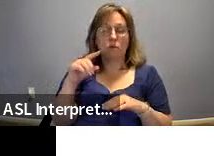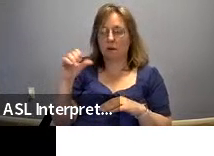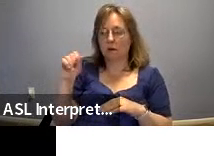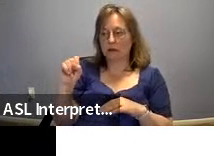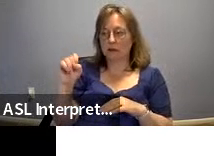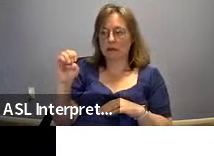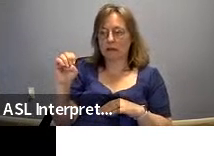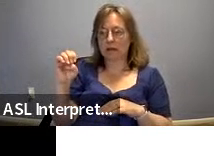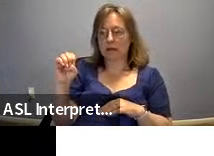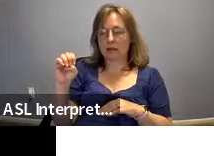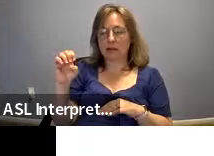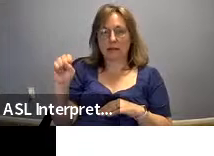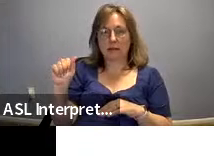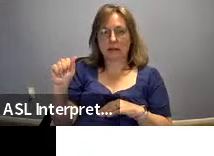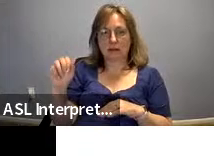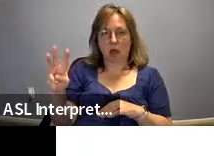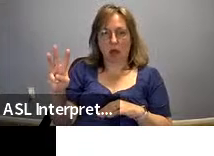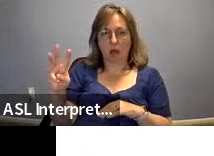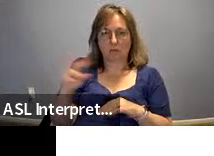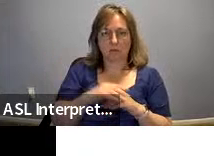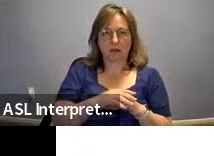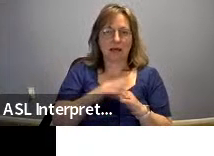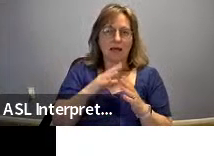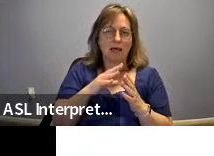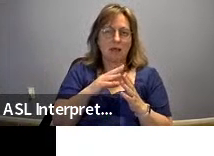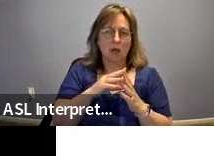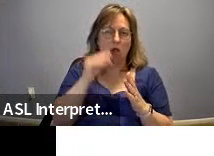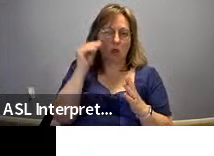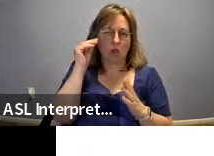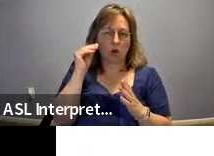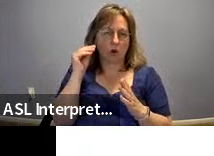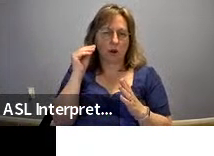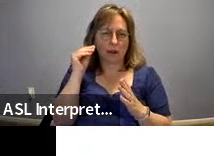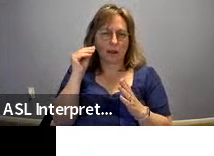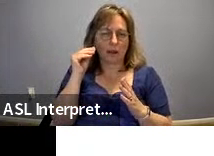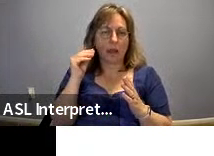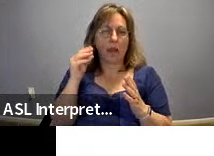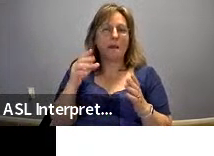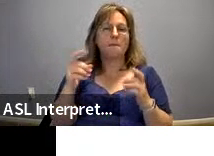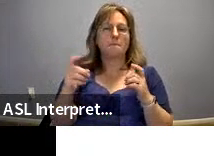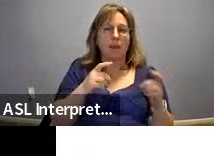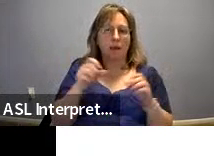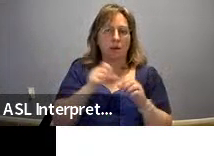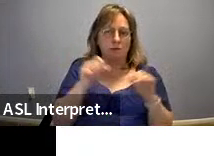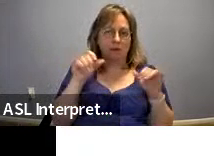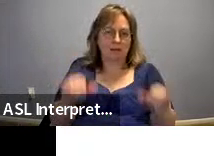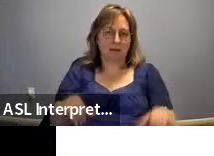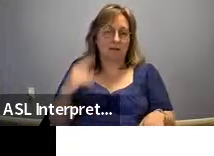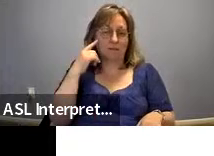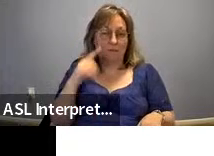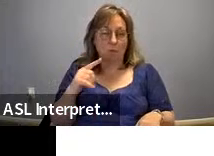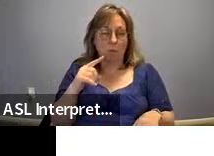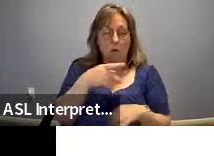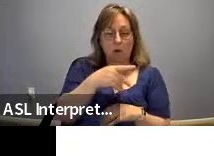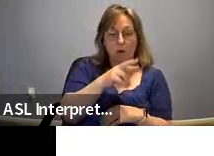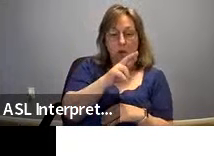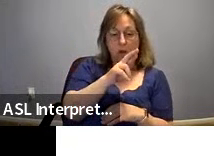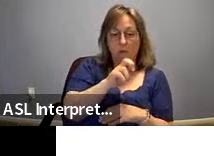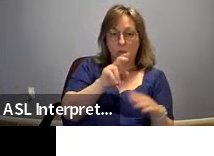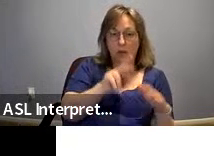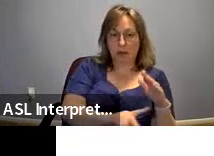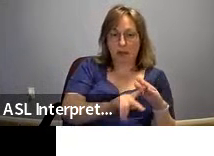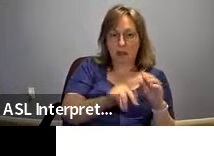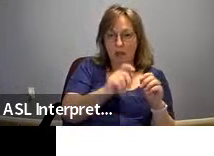app, which is the learning management system that we use for pre-K through 2nd grade, and we can run that now.